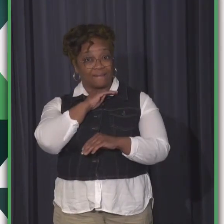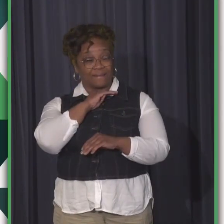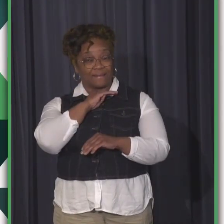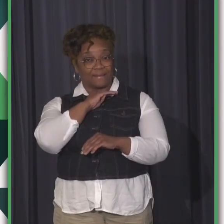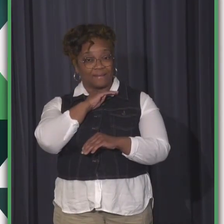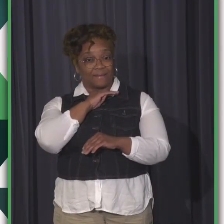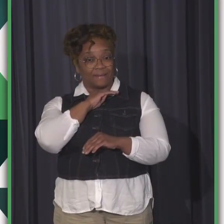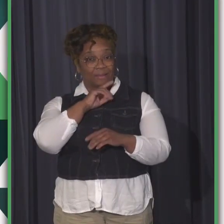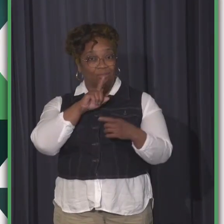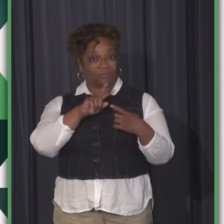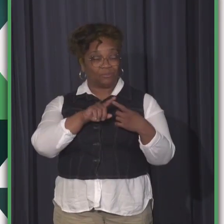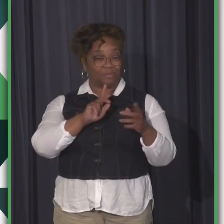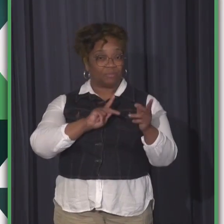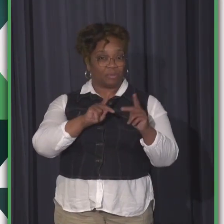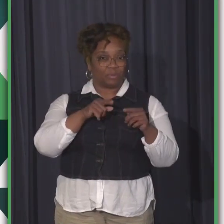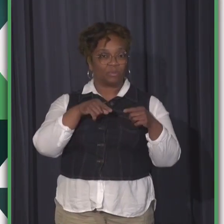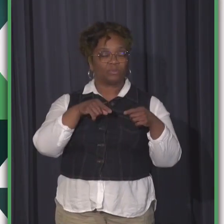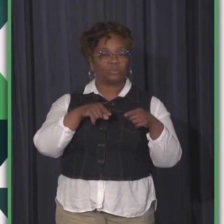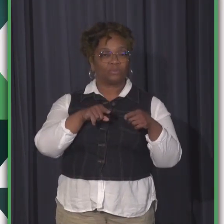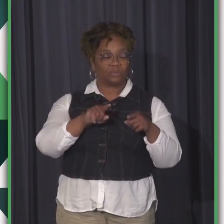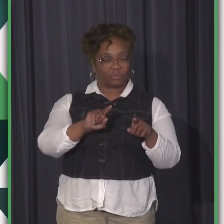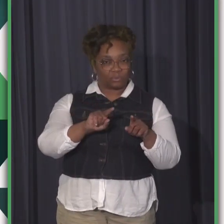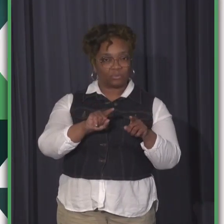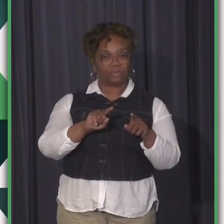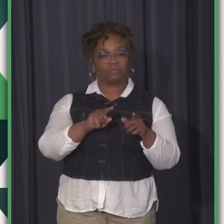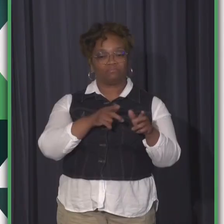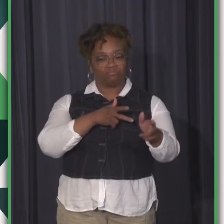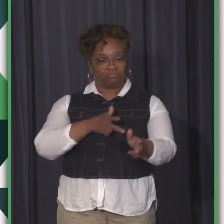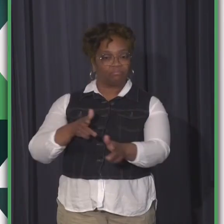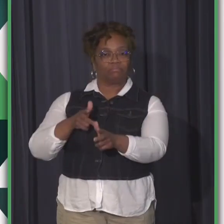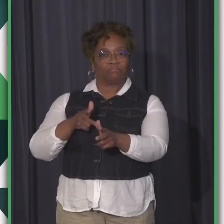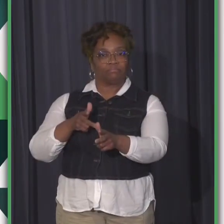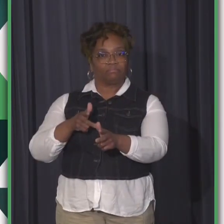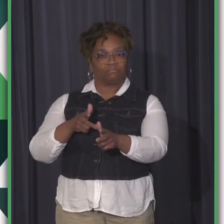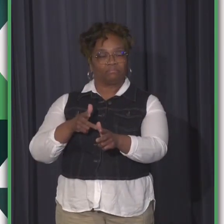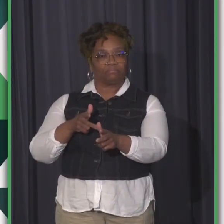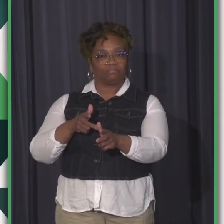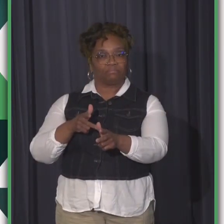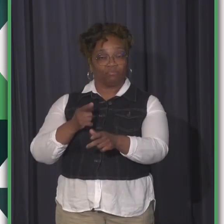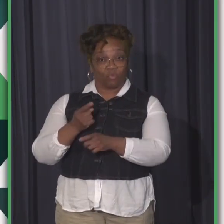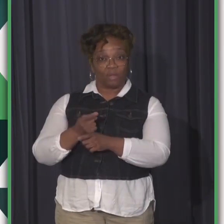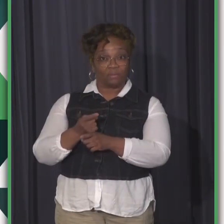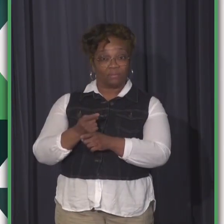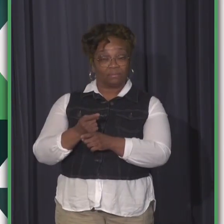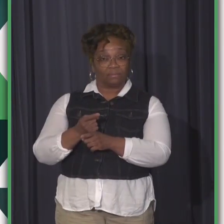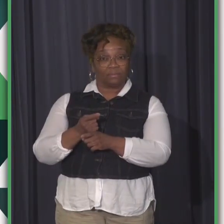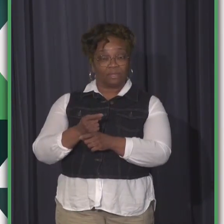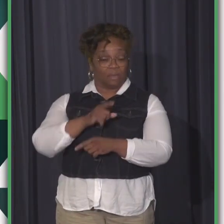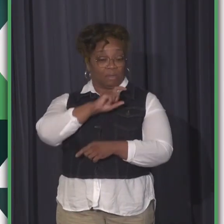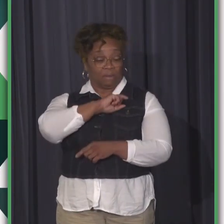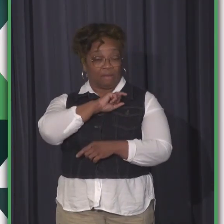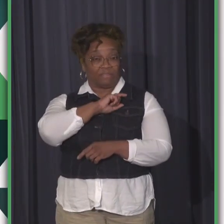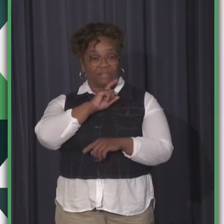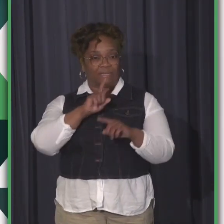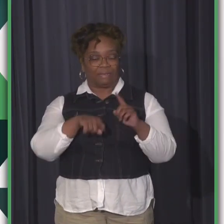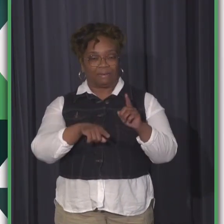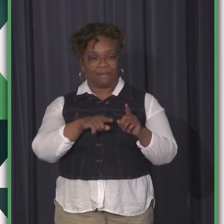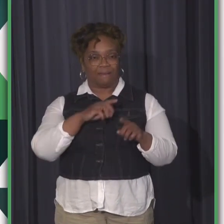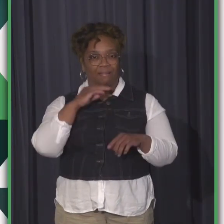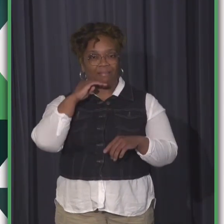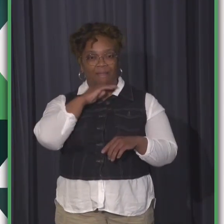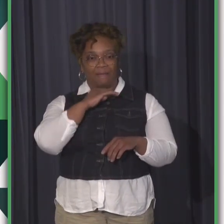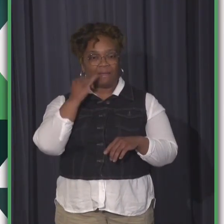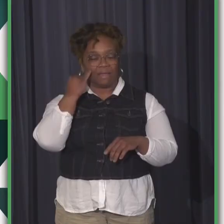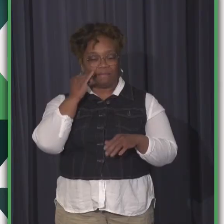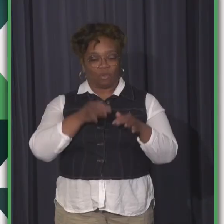to citizens during a traffic stop. Correct me if I'm wrong. They cannot lie under oath in